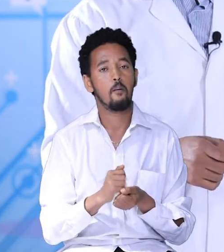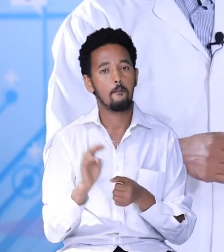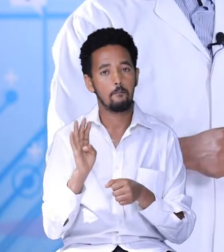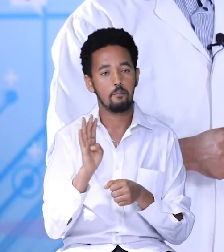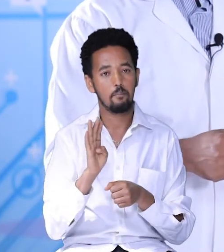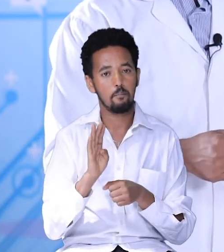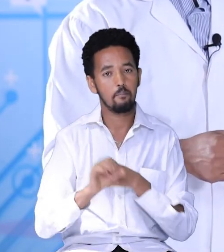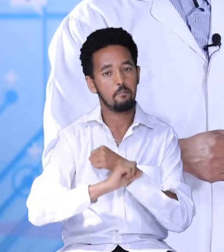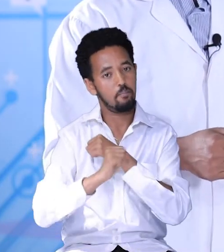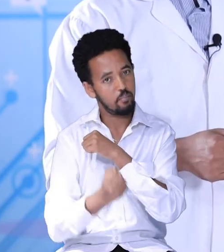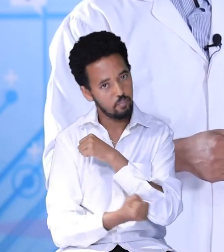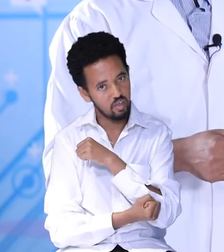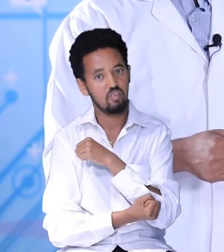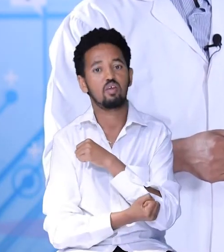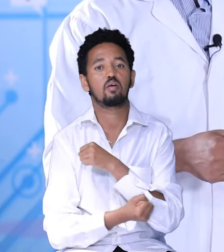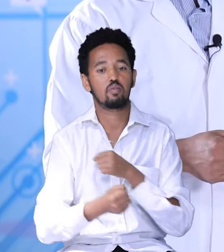measurement